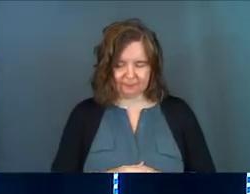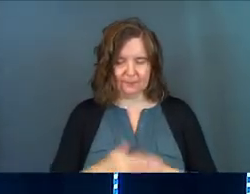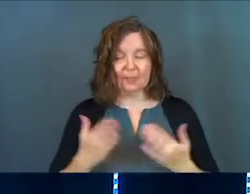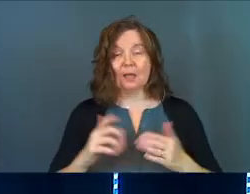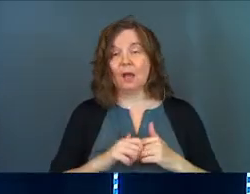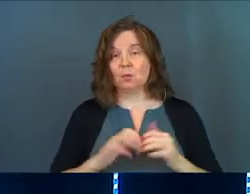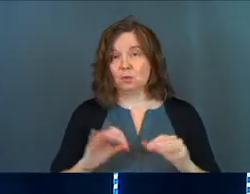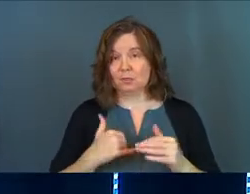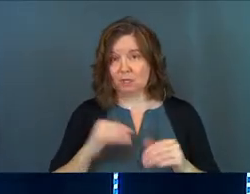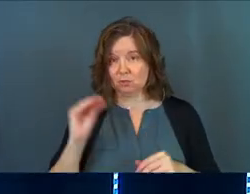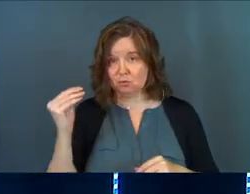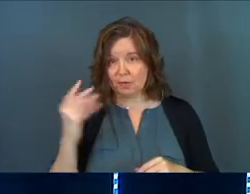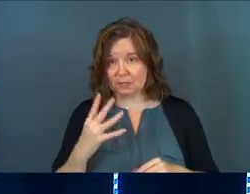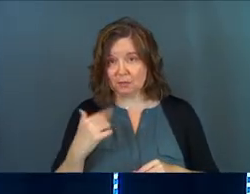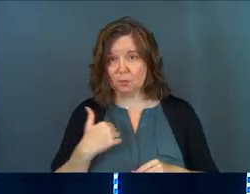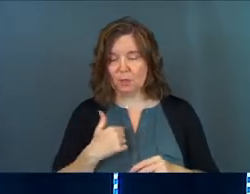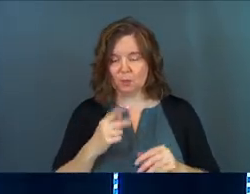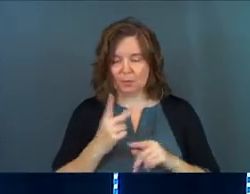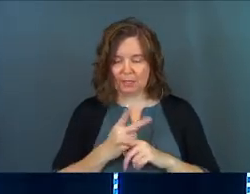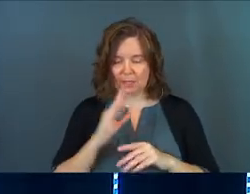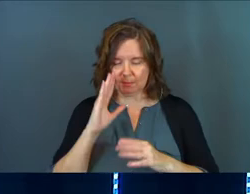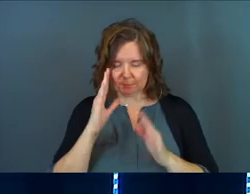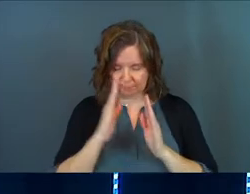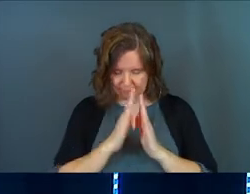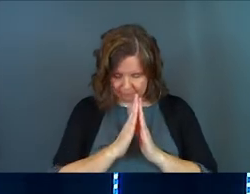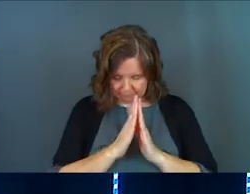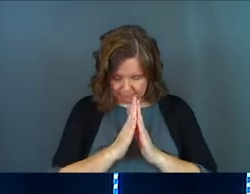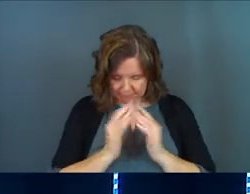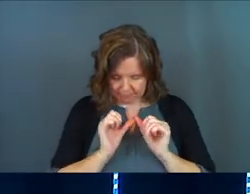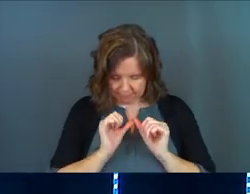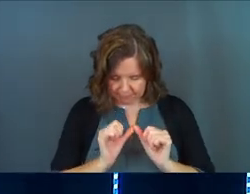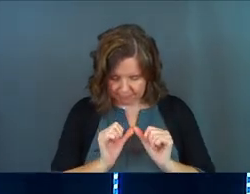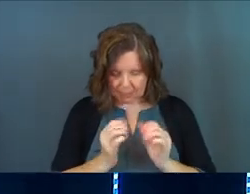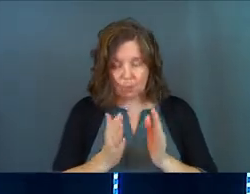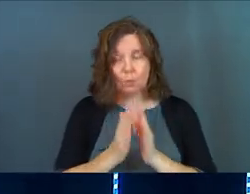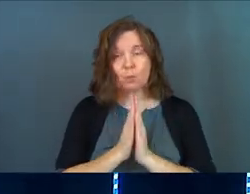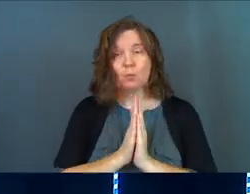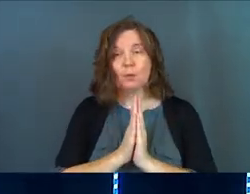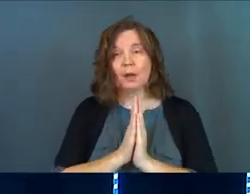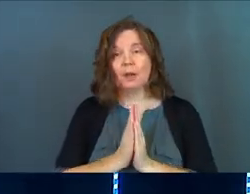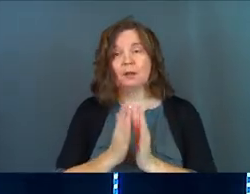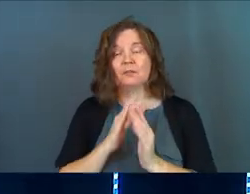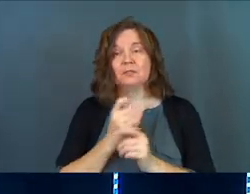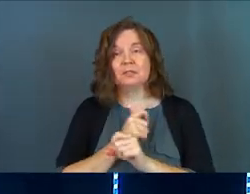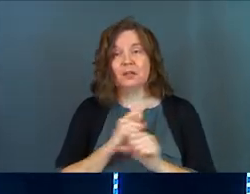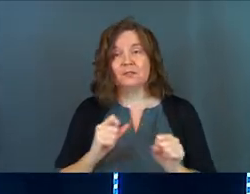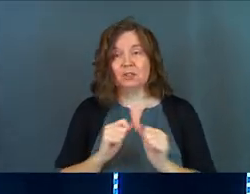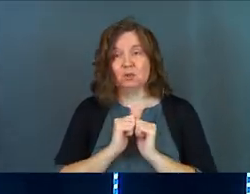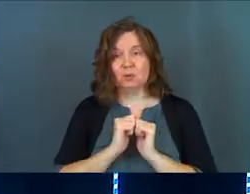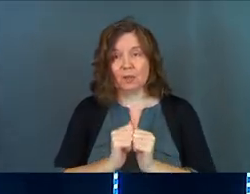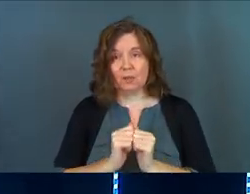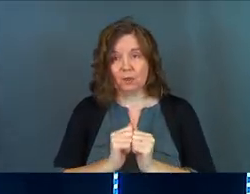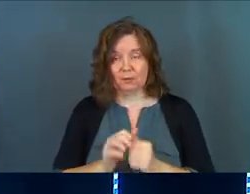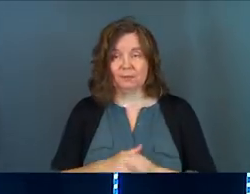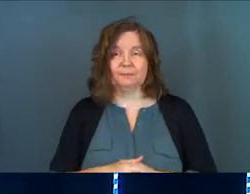So here's how we do this here at Grace is we're going to keep our heads bowed, eyes closed, and we're going to pray a prayer of salvation